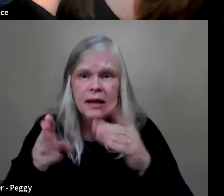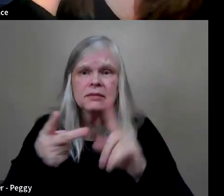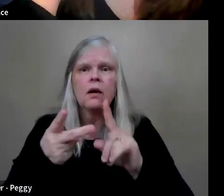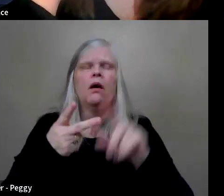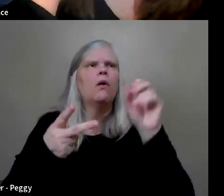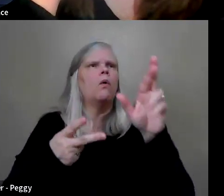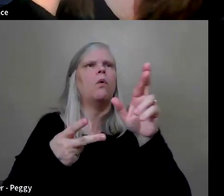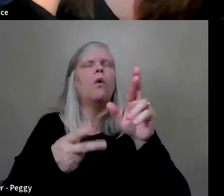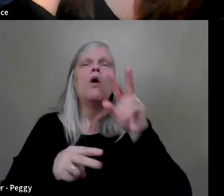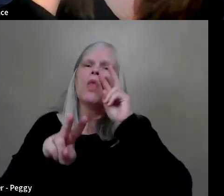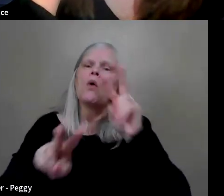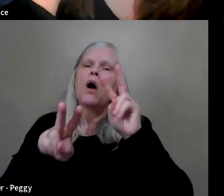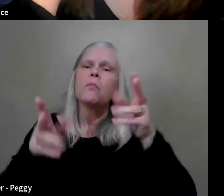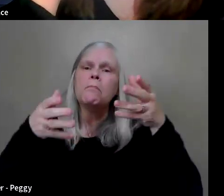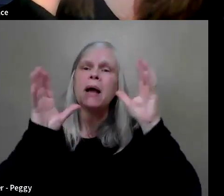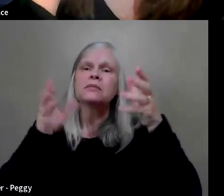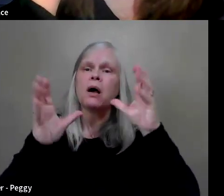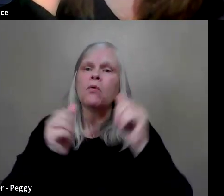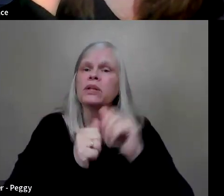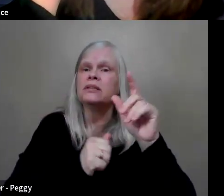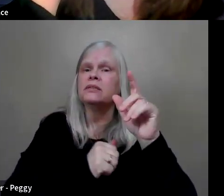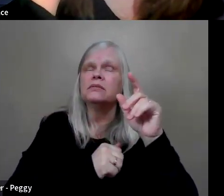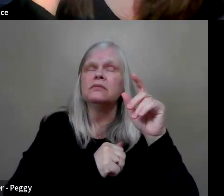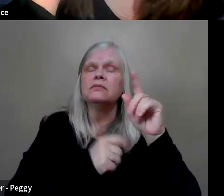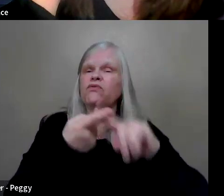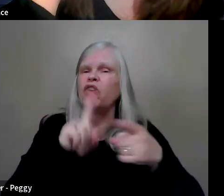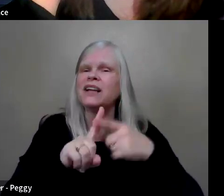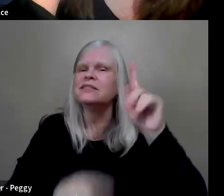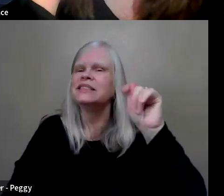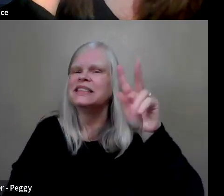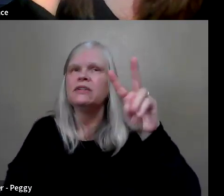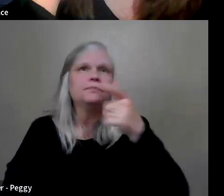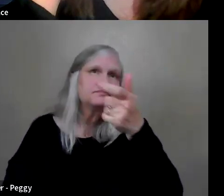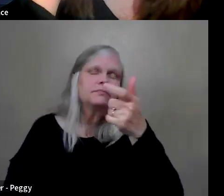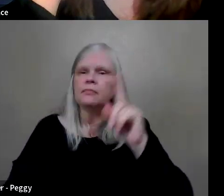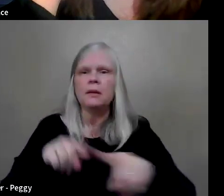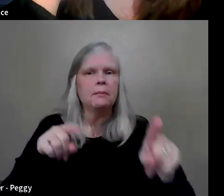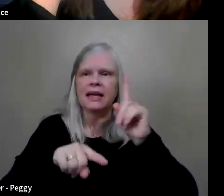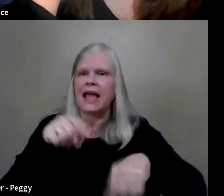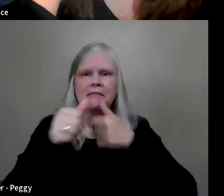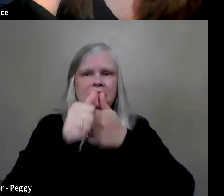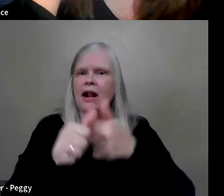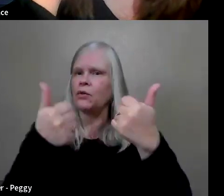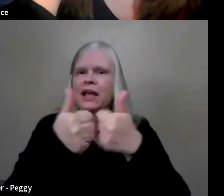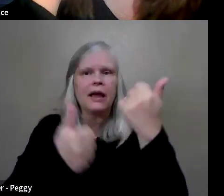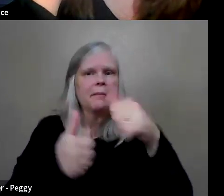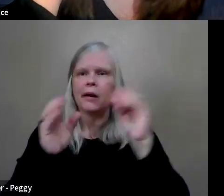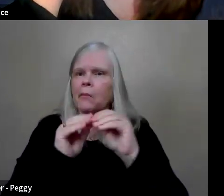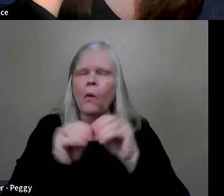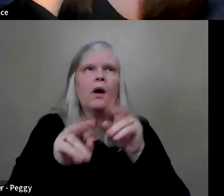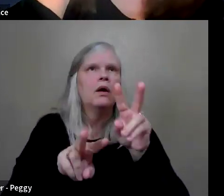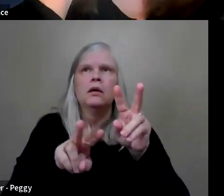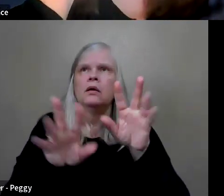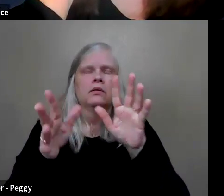they always watch basketball on TV with their friends and it's really hard for them to keep up with the game. So different reasons for